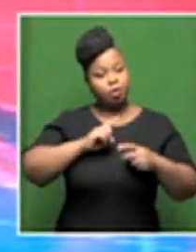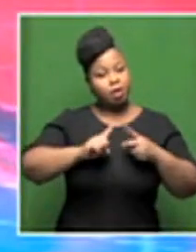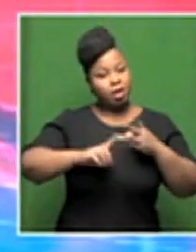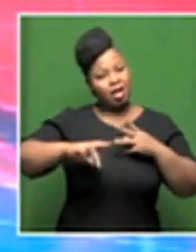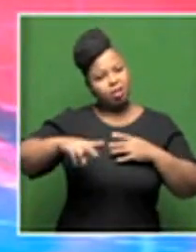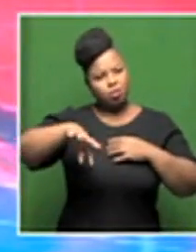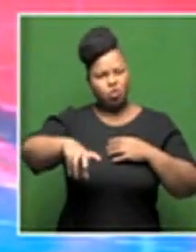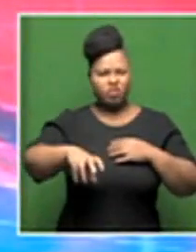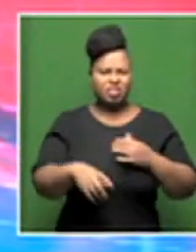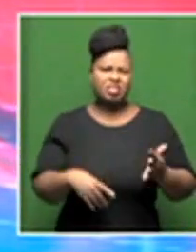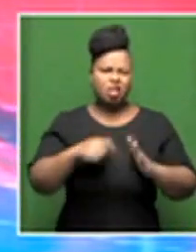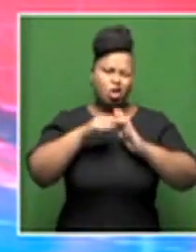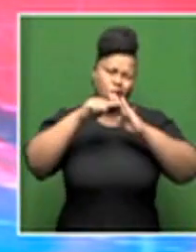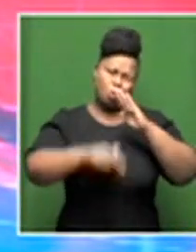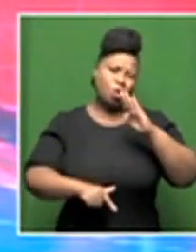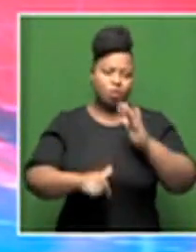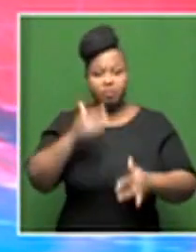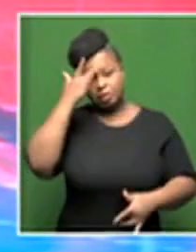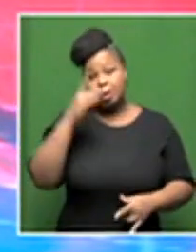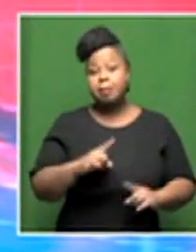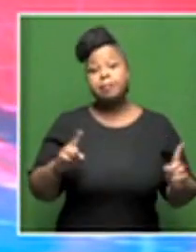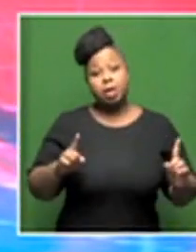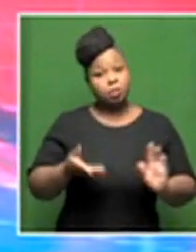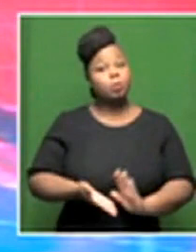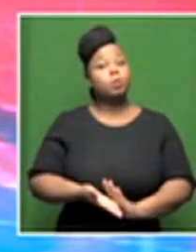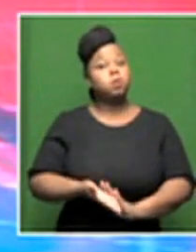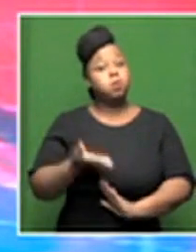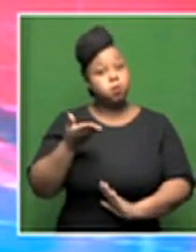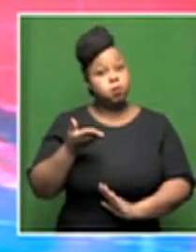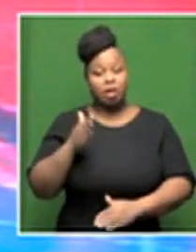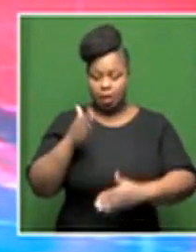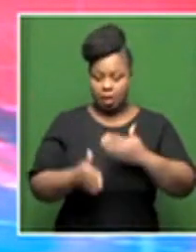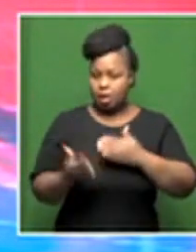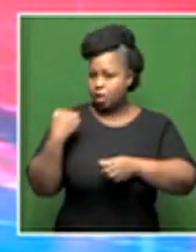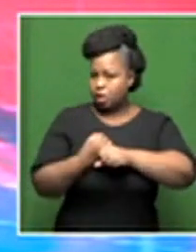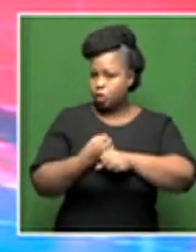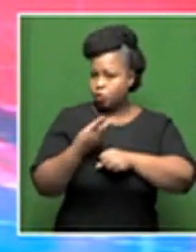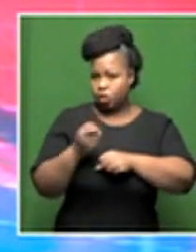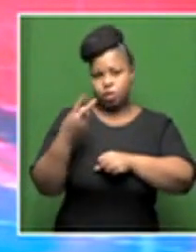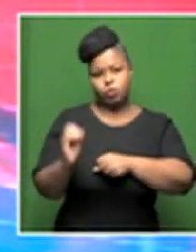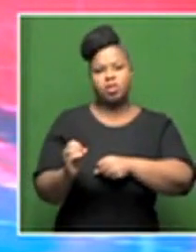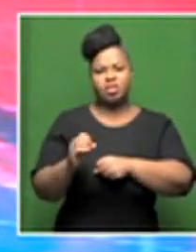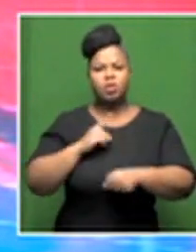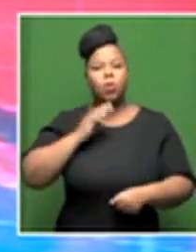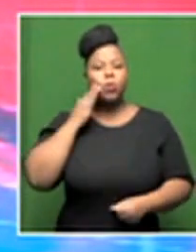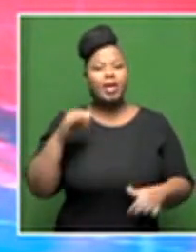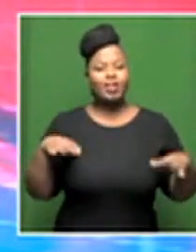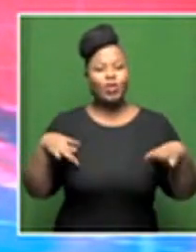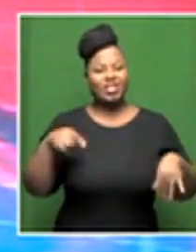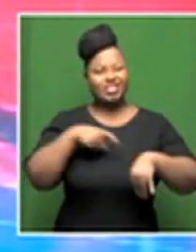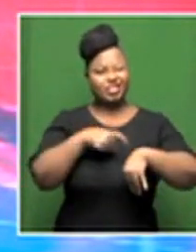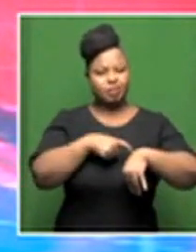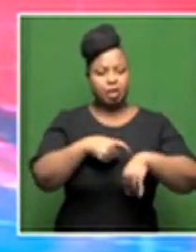provinces were recording the lowest numbers, but these increased sharply by the end of year 2020 during the